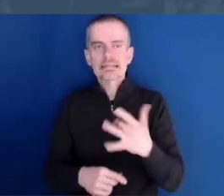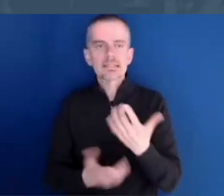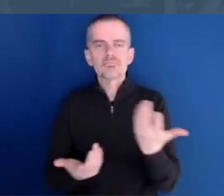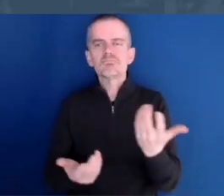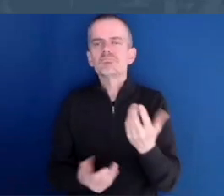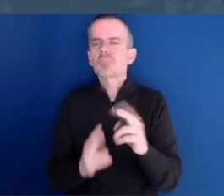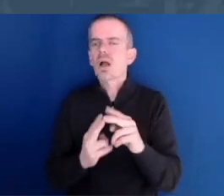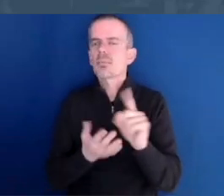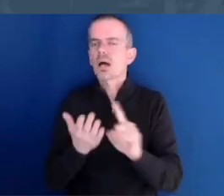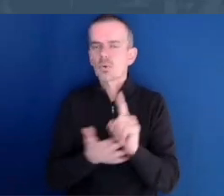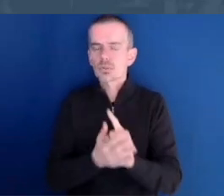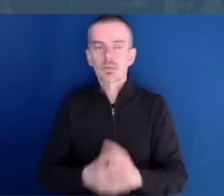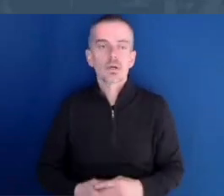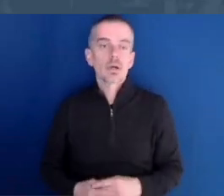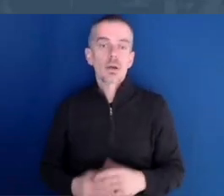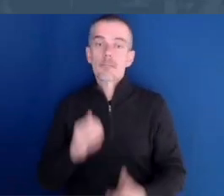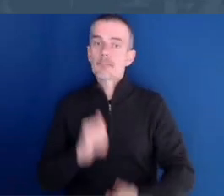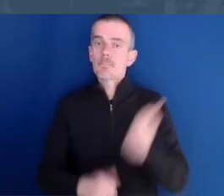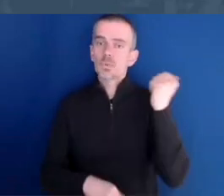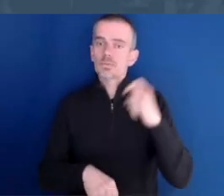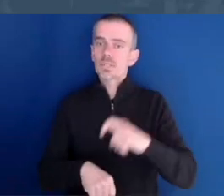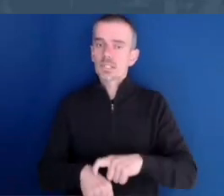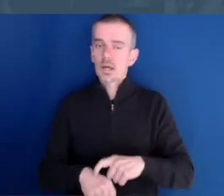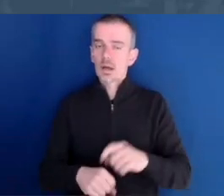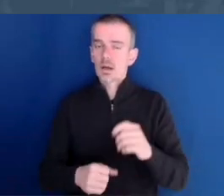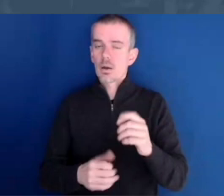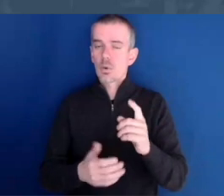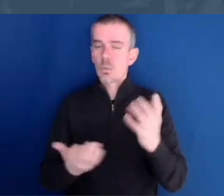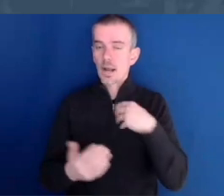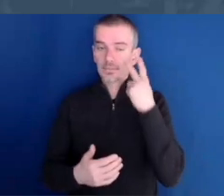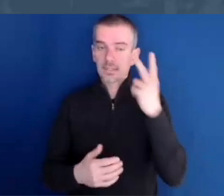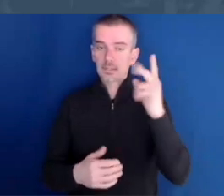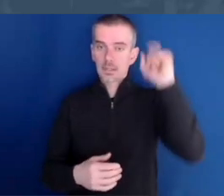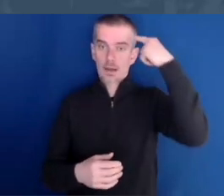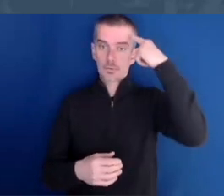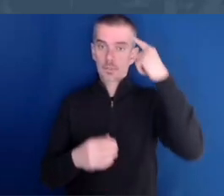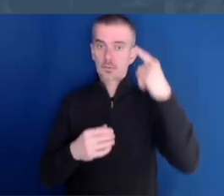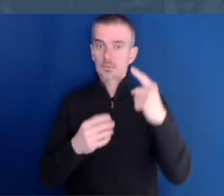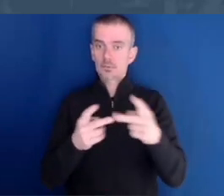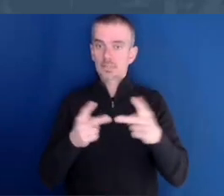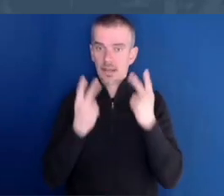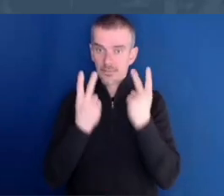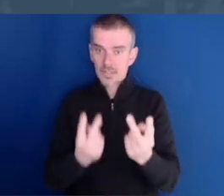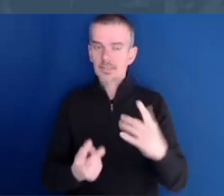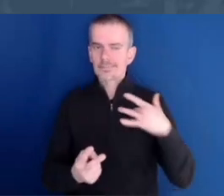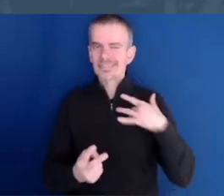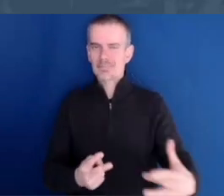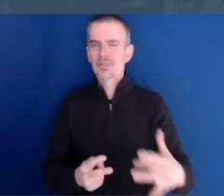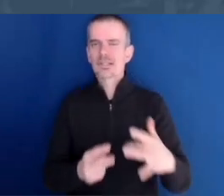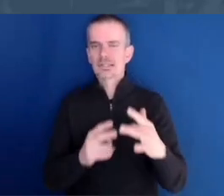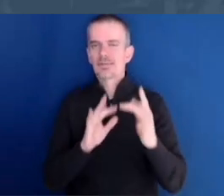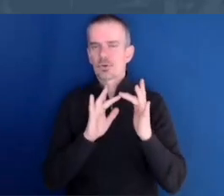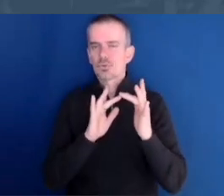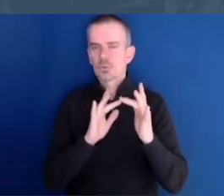I would say most of the time what I've seen, governmental site visits are usually virtual,